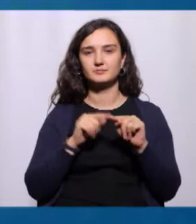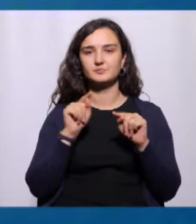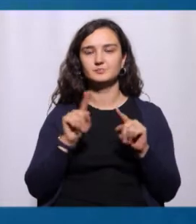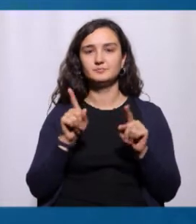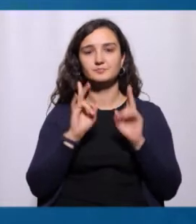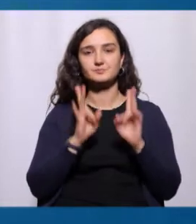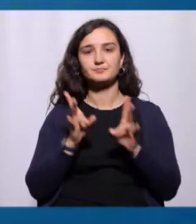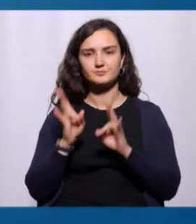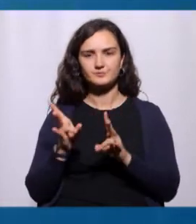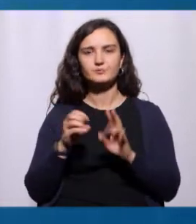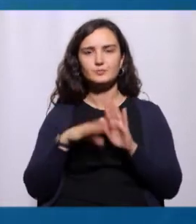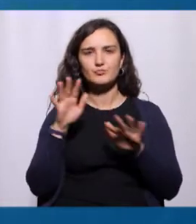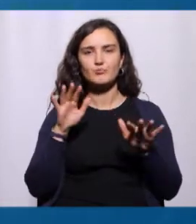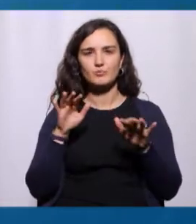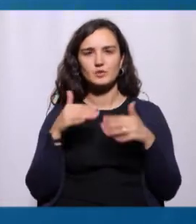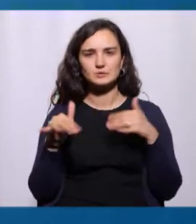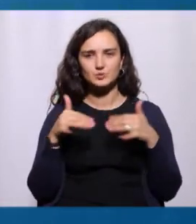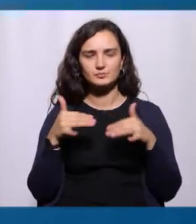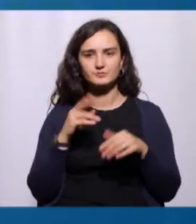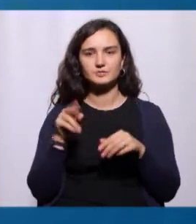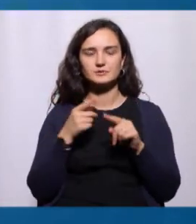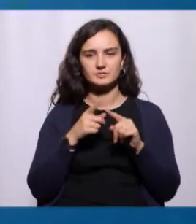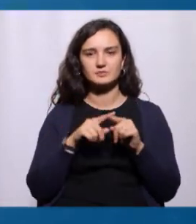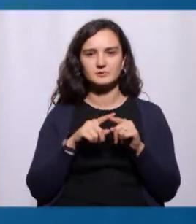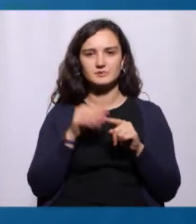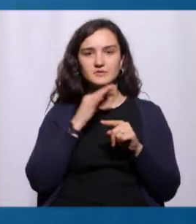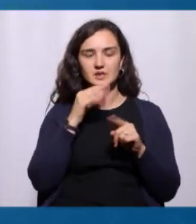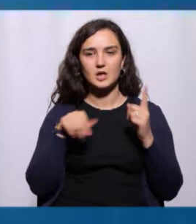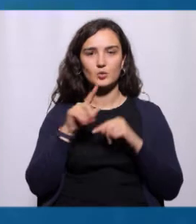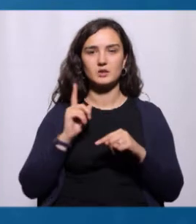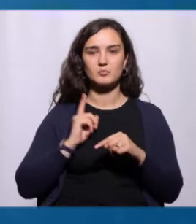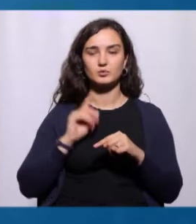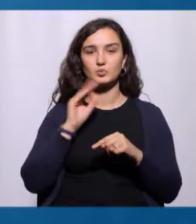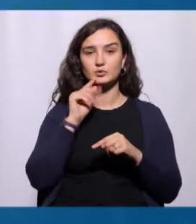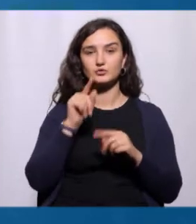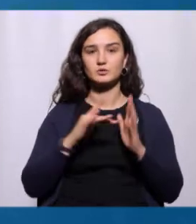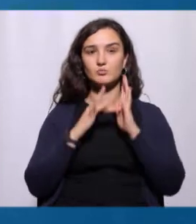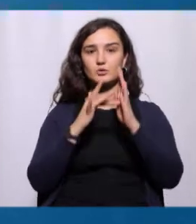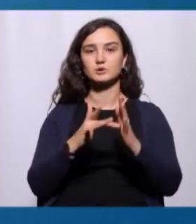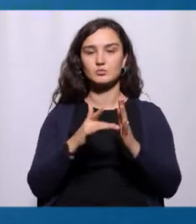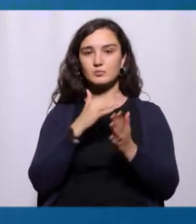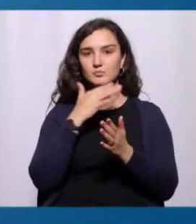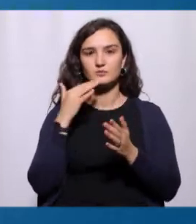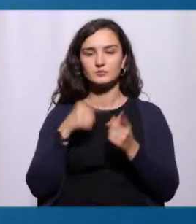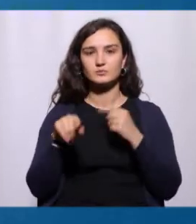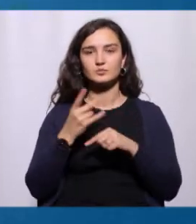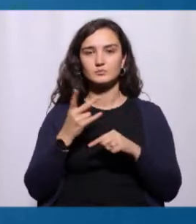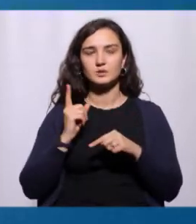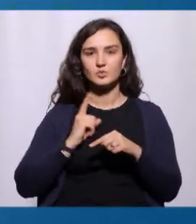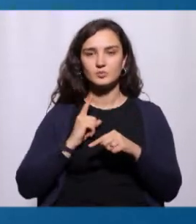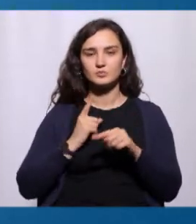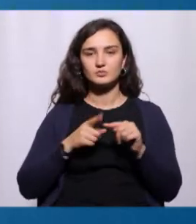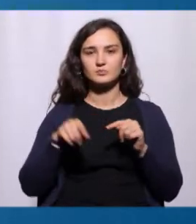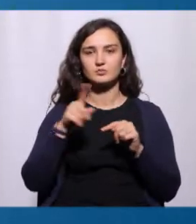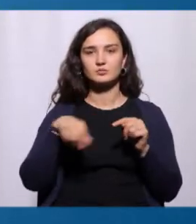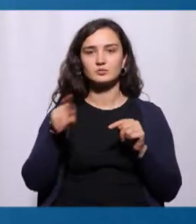happens much slower or much later than expected. When you travel a lot, you should expect that